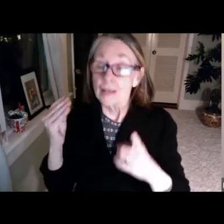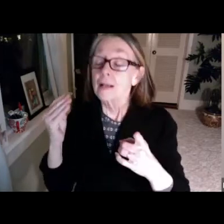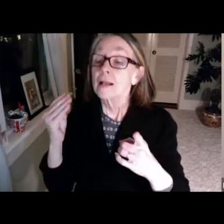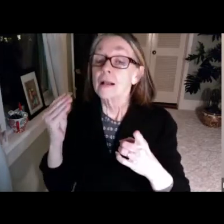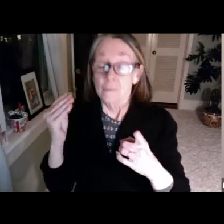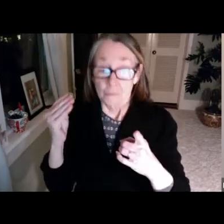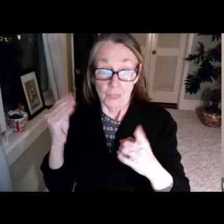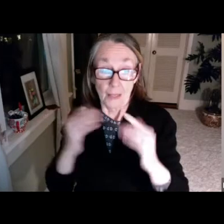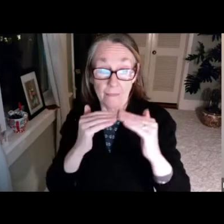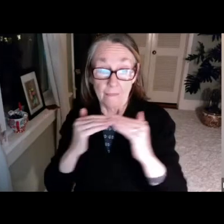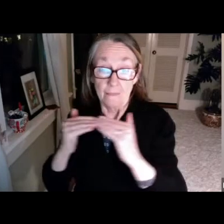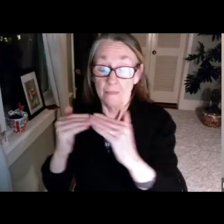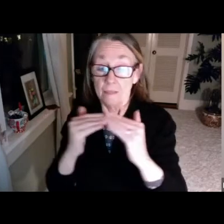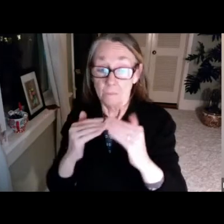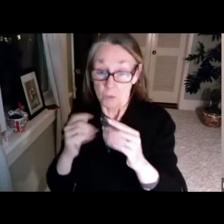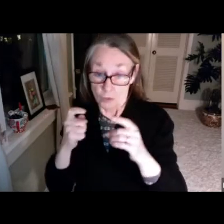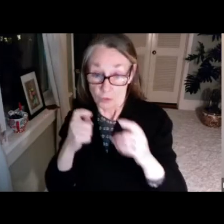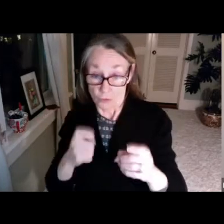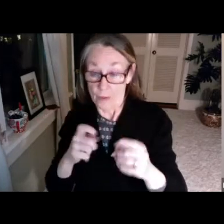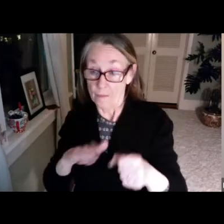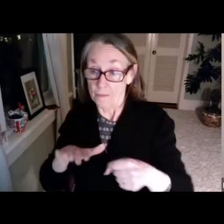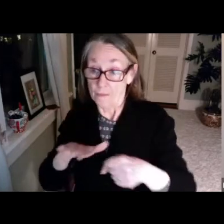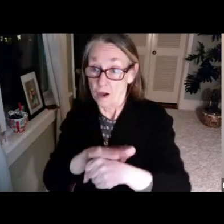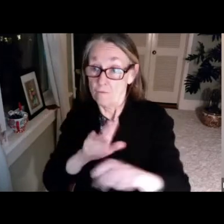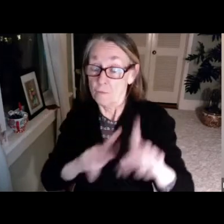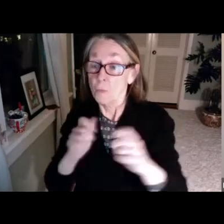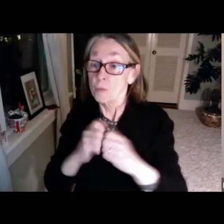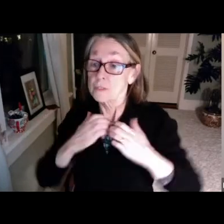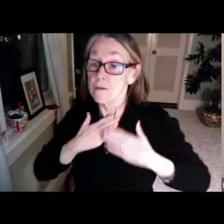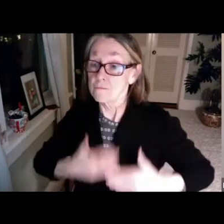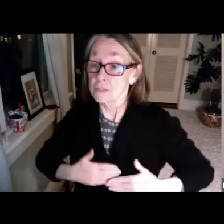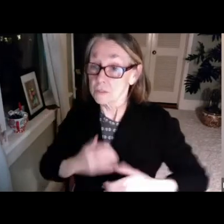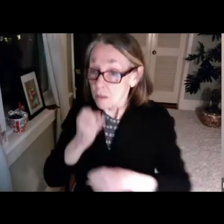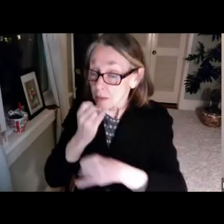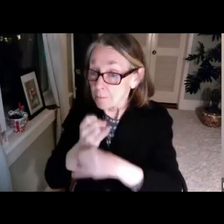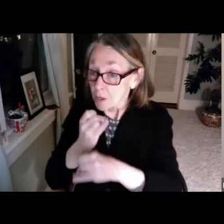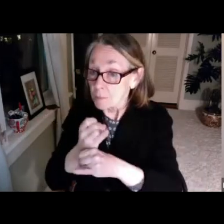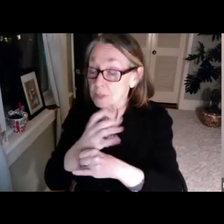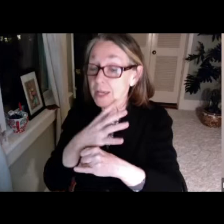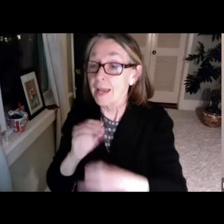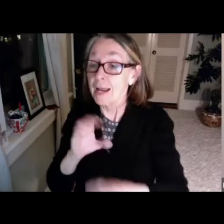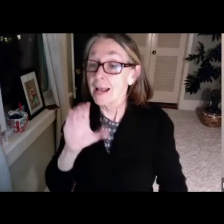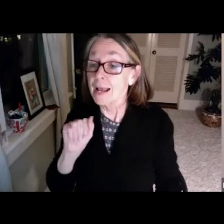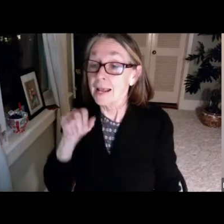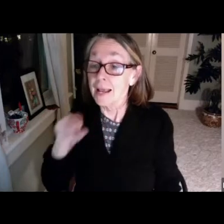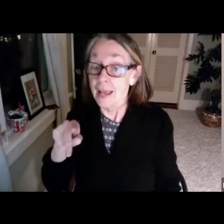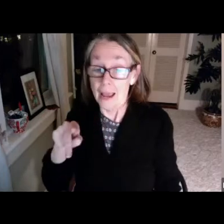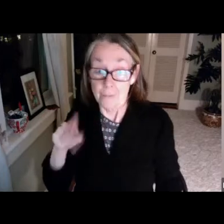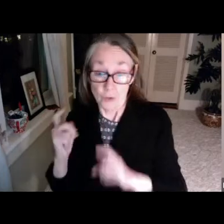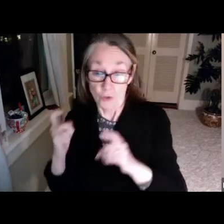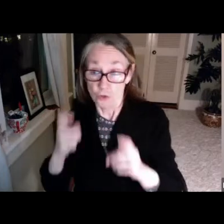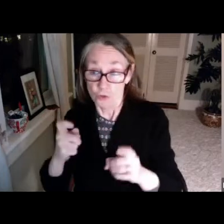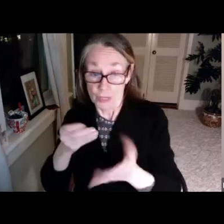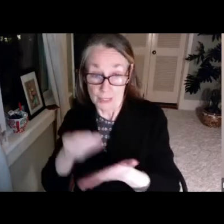with different types of physical impairments, and the CAP grant, which talks